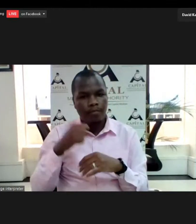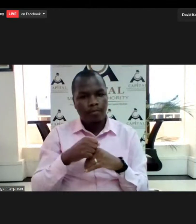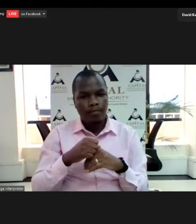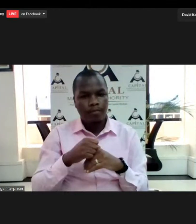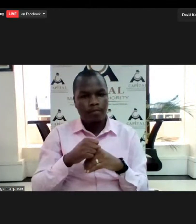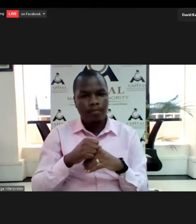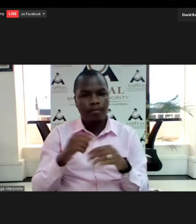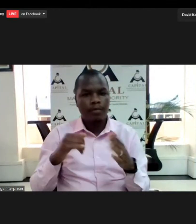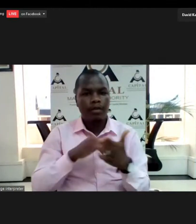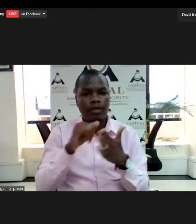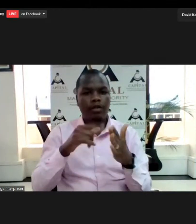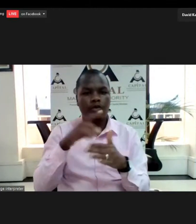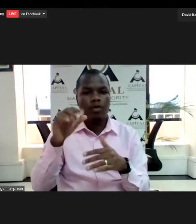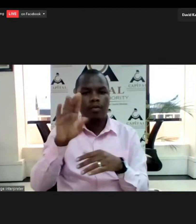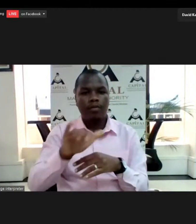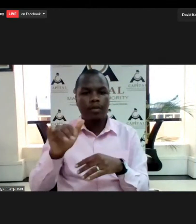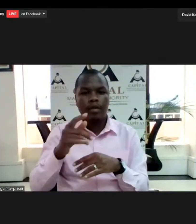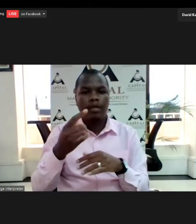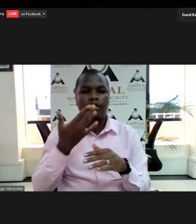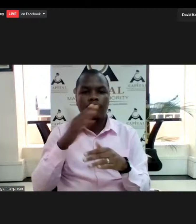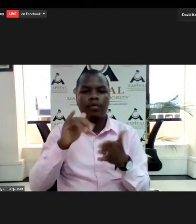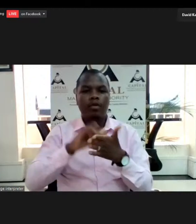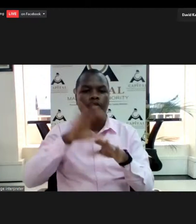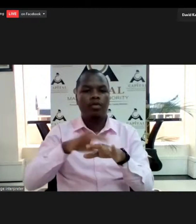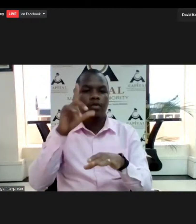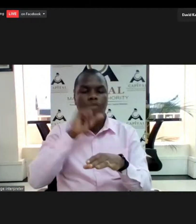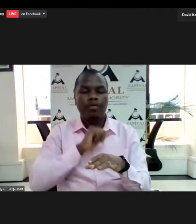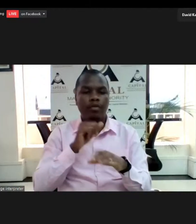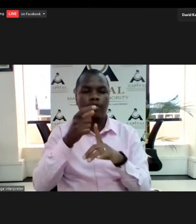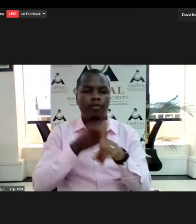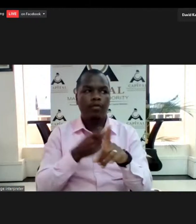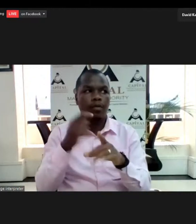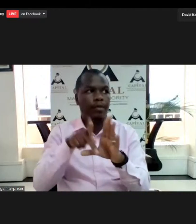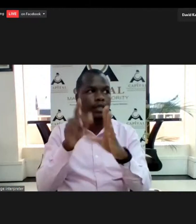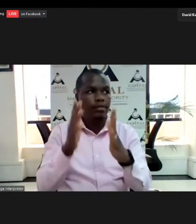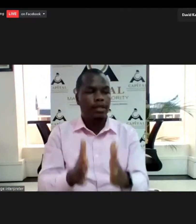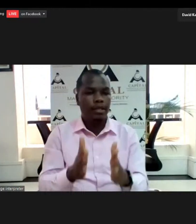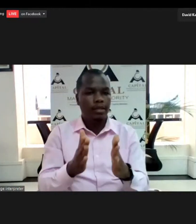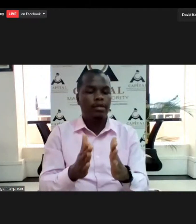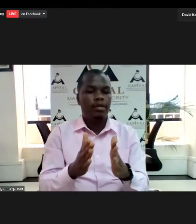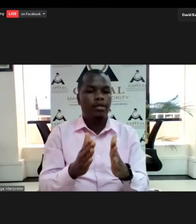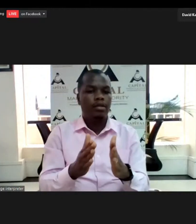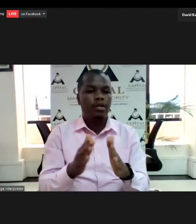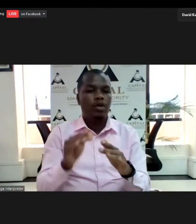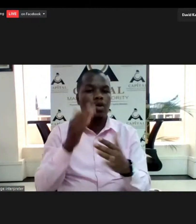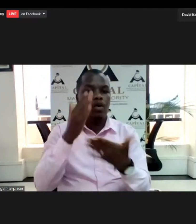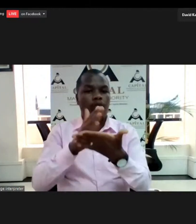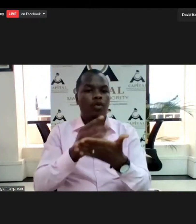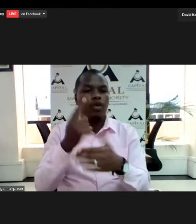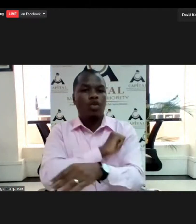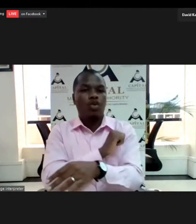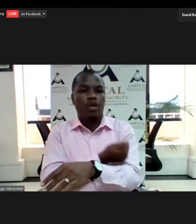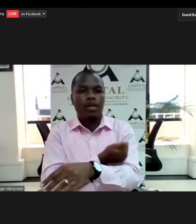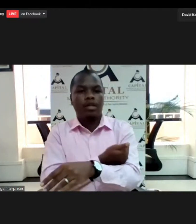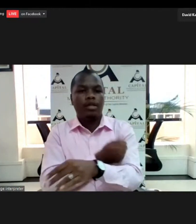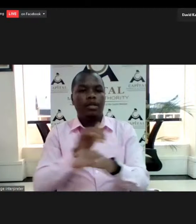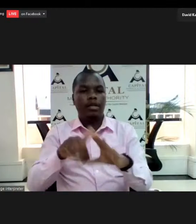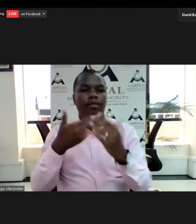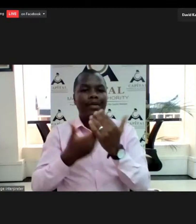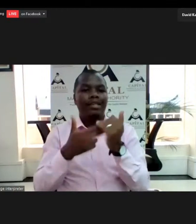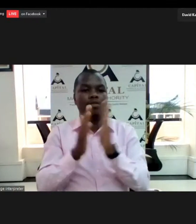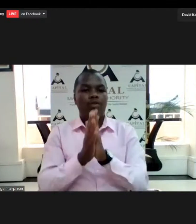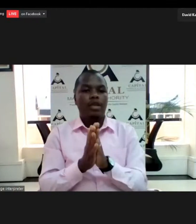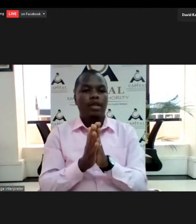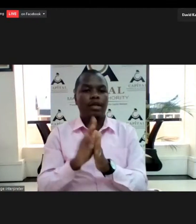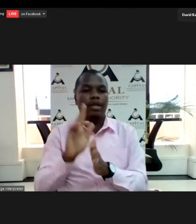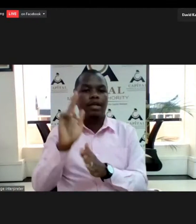just going by the feedback that you're receiving from the participants, of course, the authority in partnership with